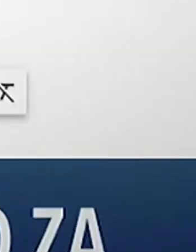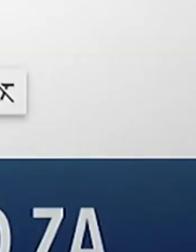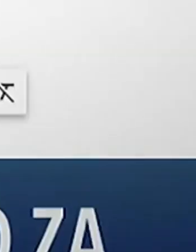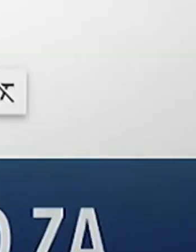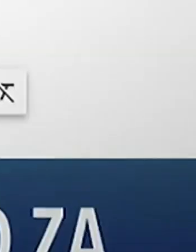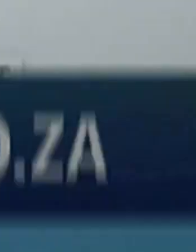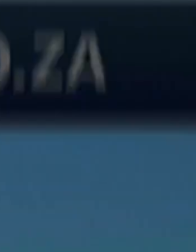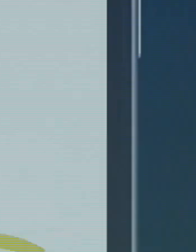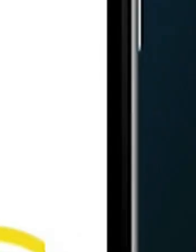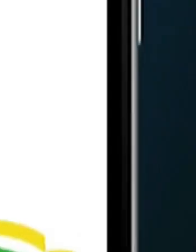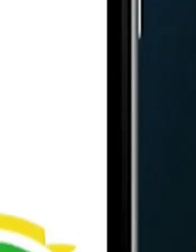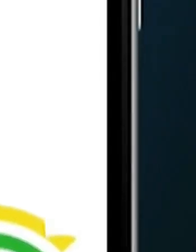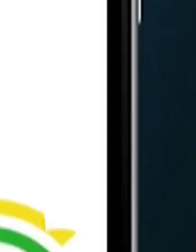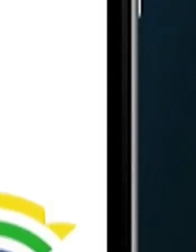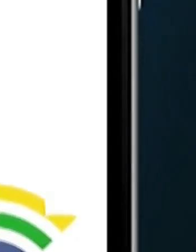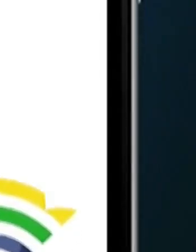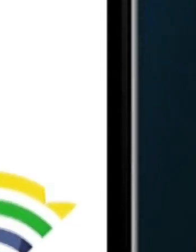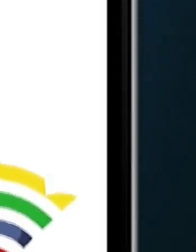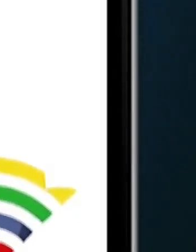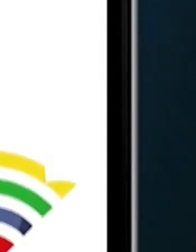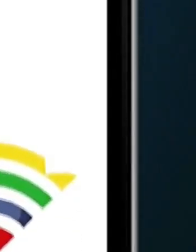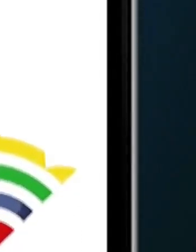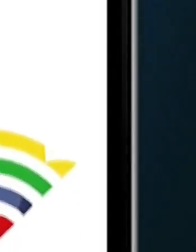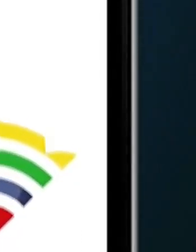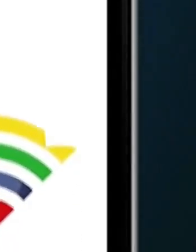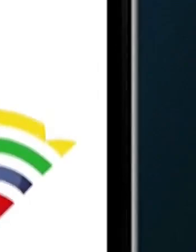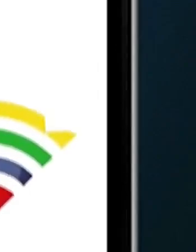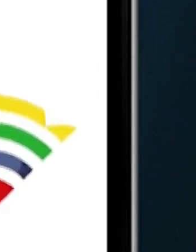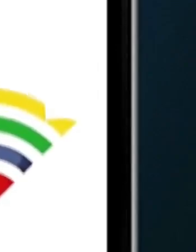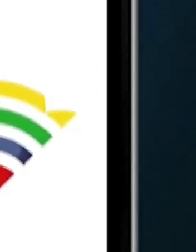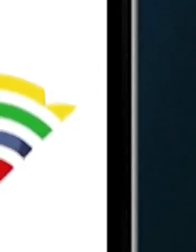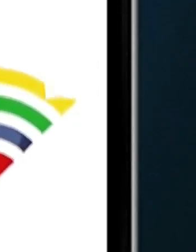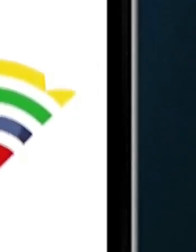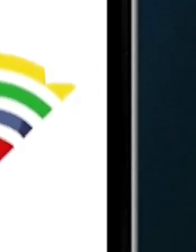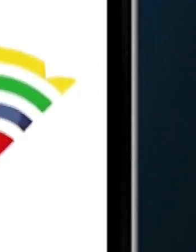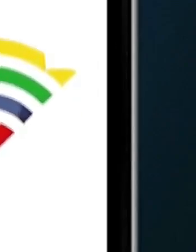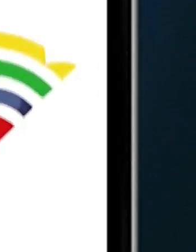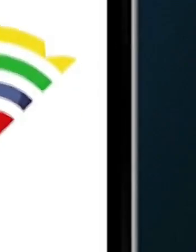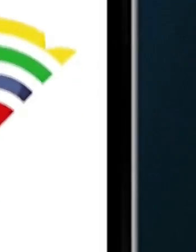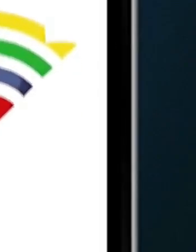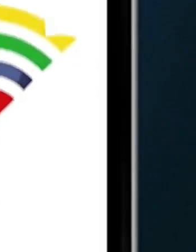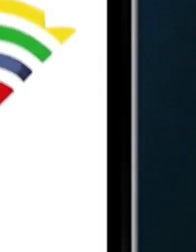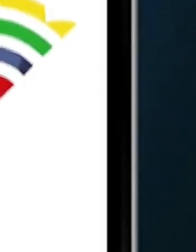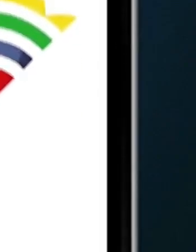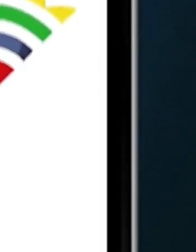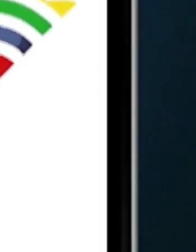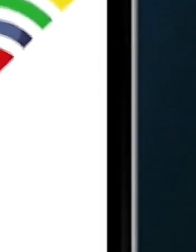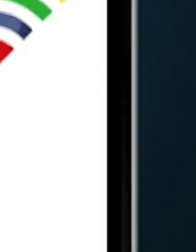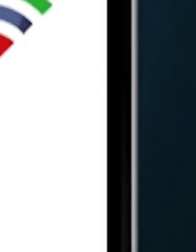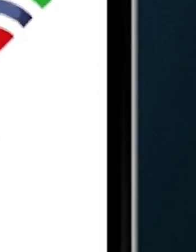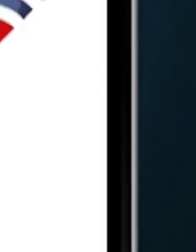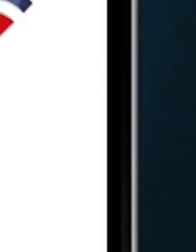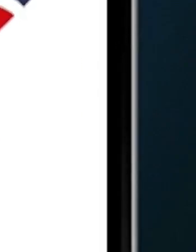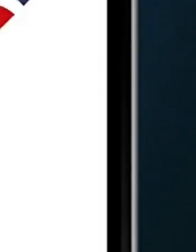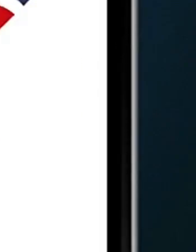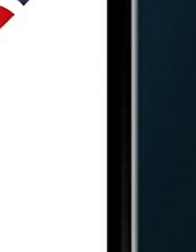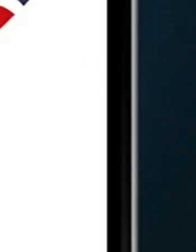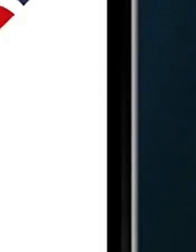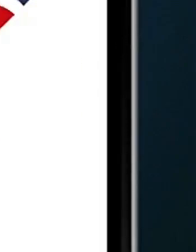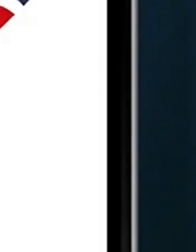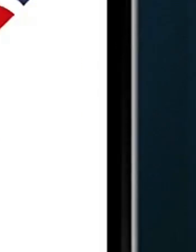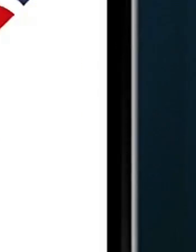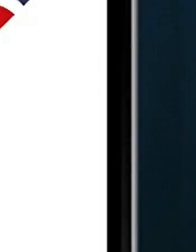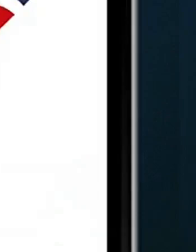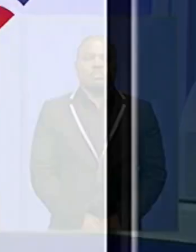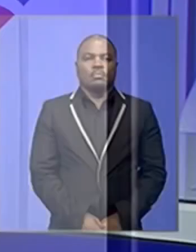news@sabc.co.za. SABC News, lentswe la gago. Ikemetse ha re tsiele sa kopi.